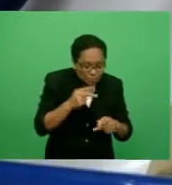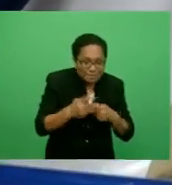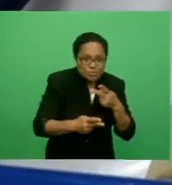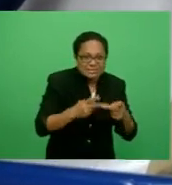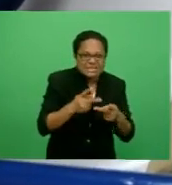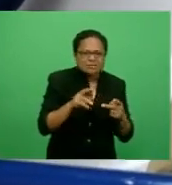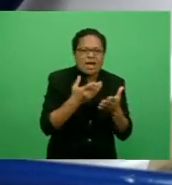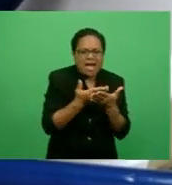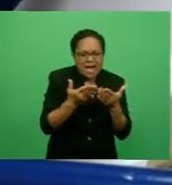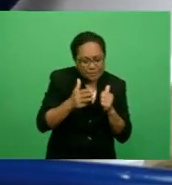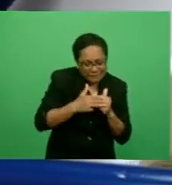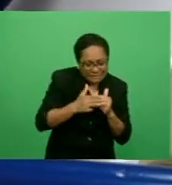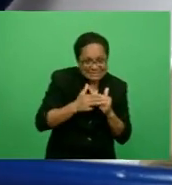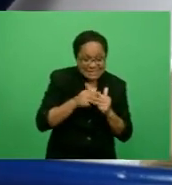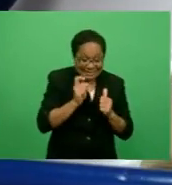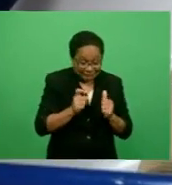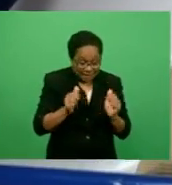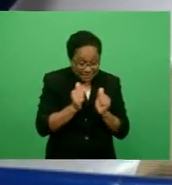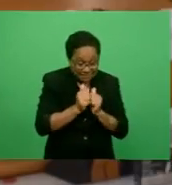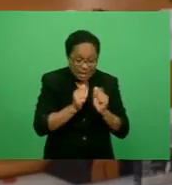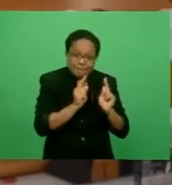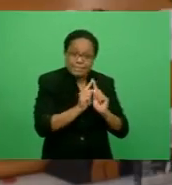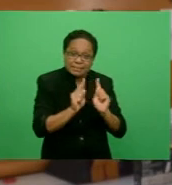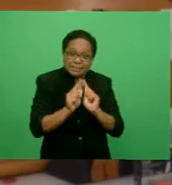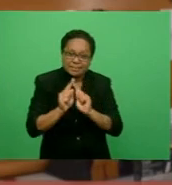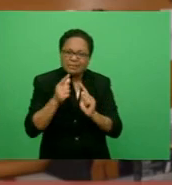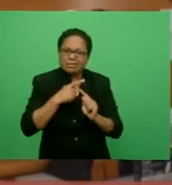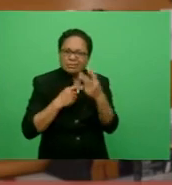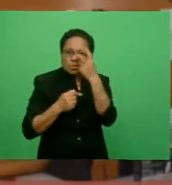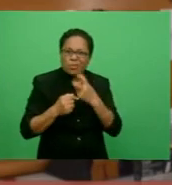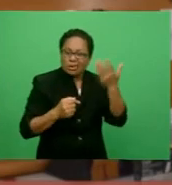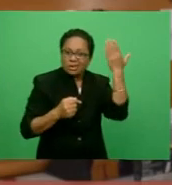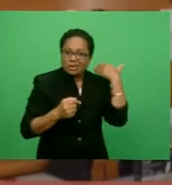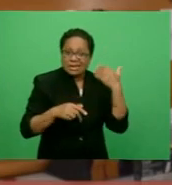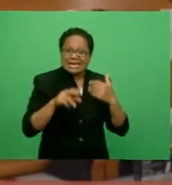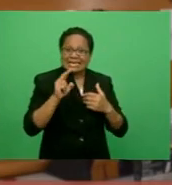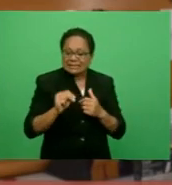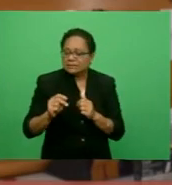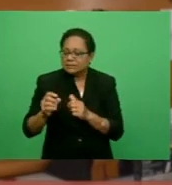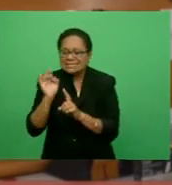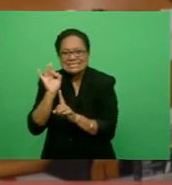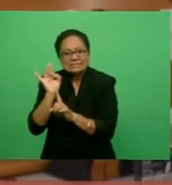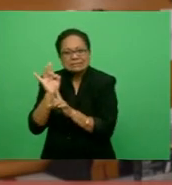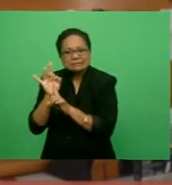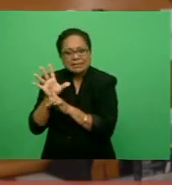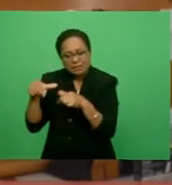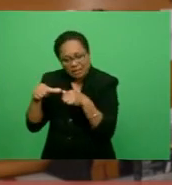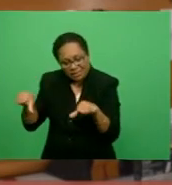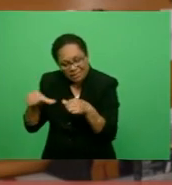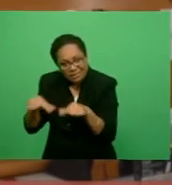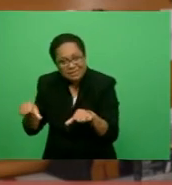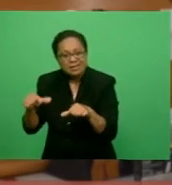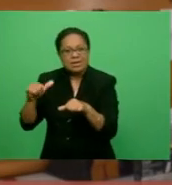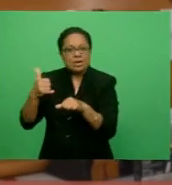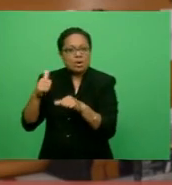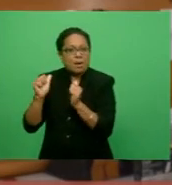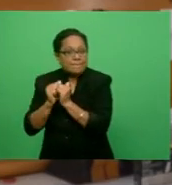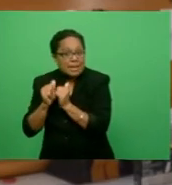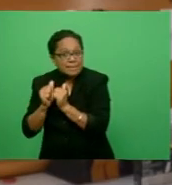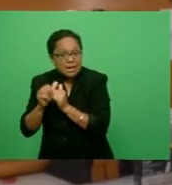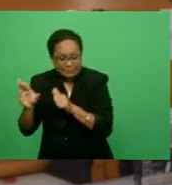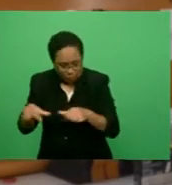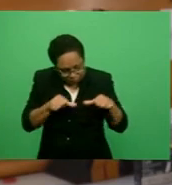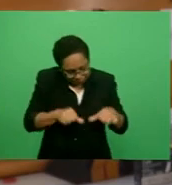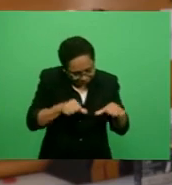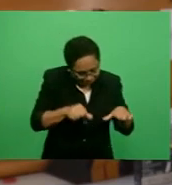If the pages are torn, we'll have to mend it with special tapes, or we'll